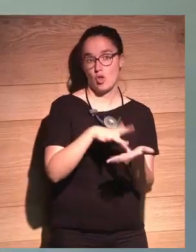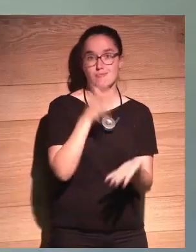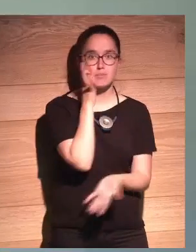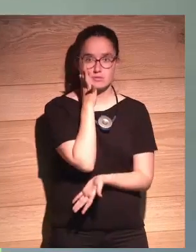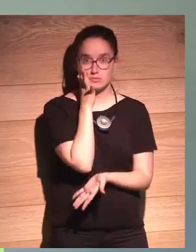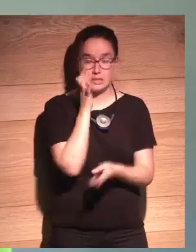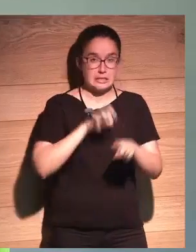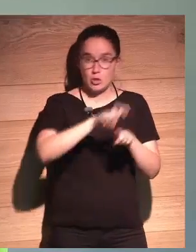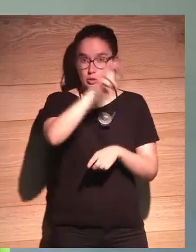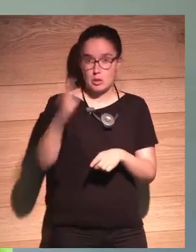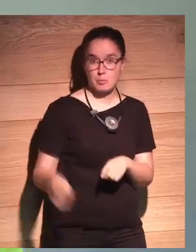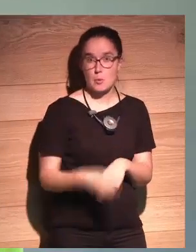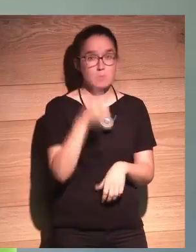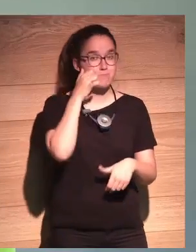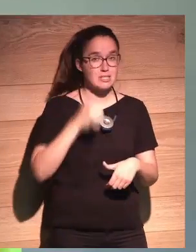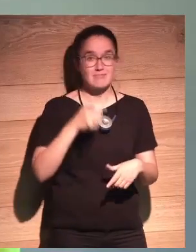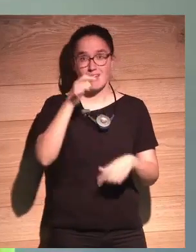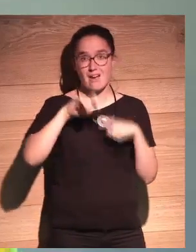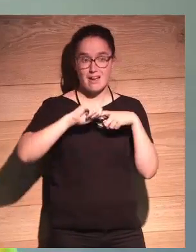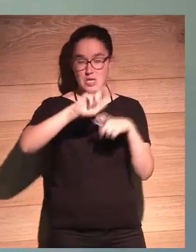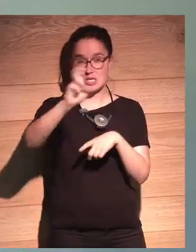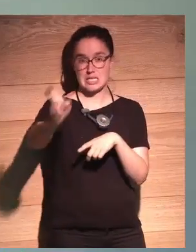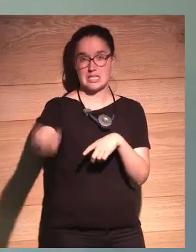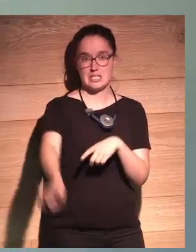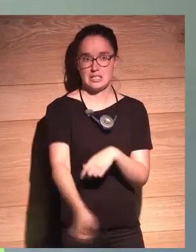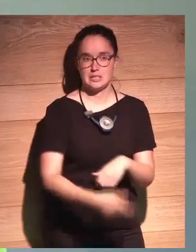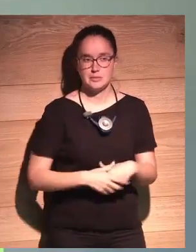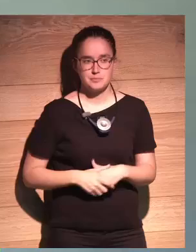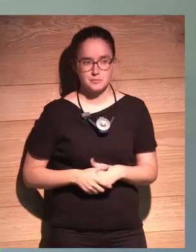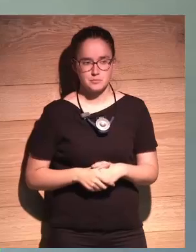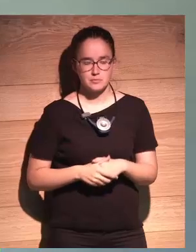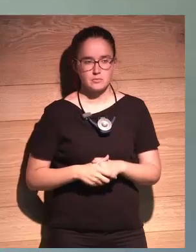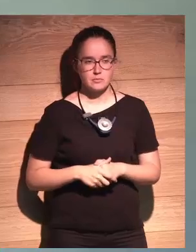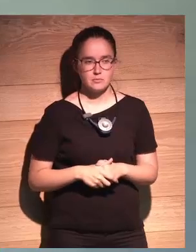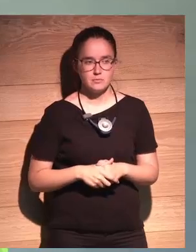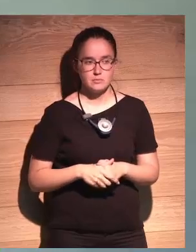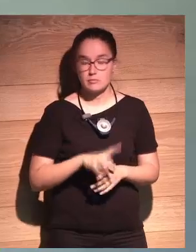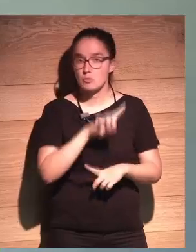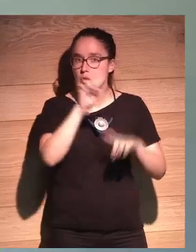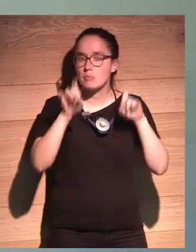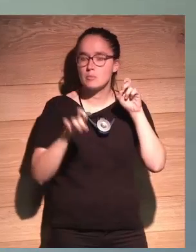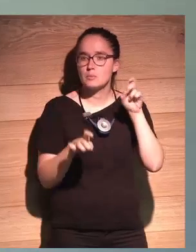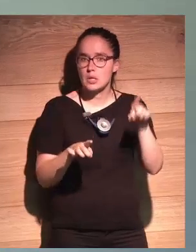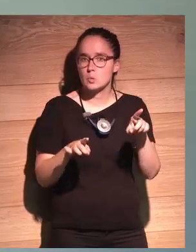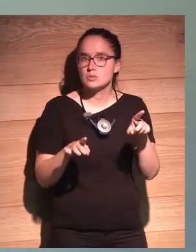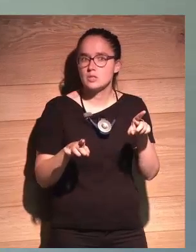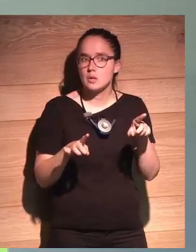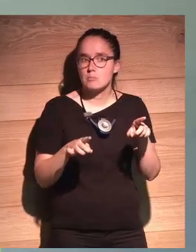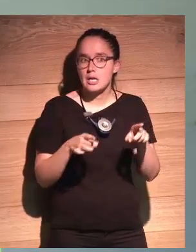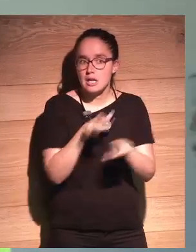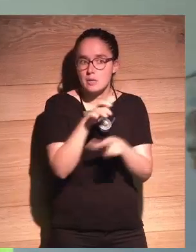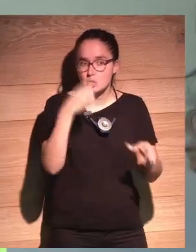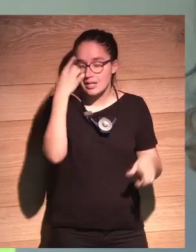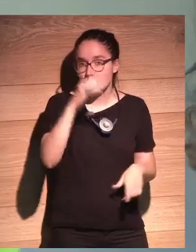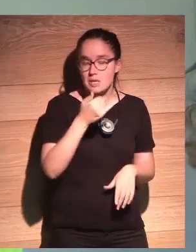conflicts and everything that really exists, ethnical, gender conflicts. This is what we are doing. This would be a question for